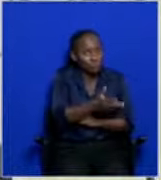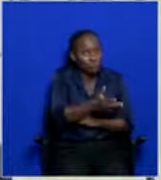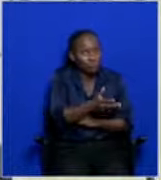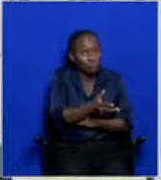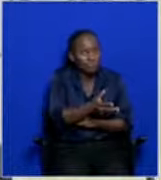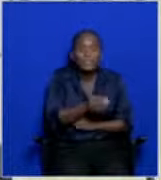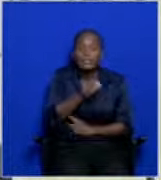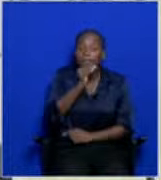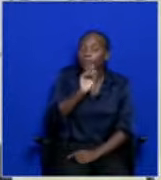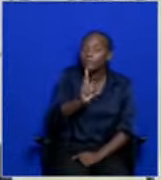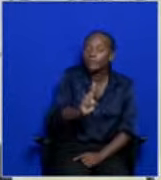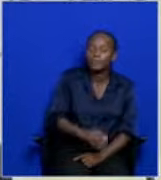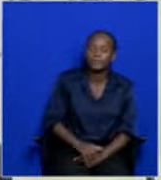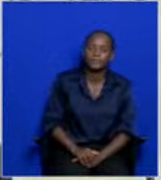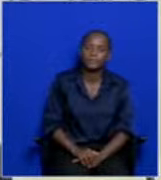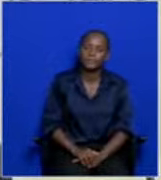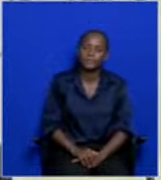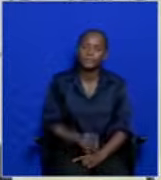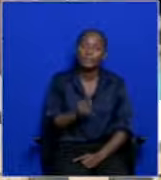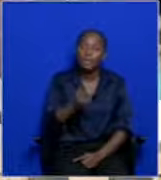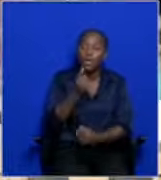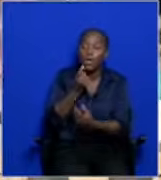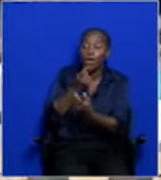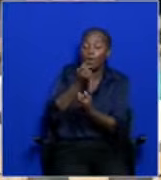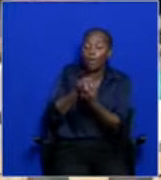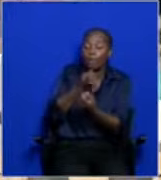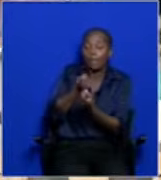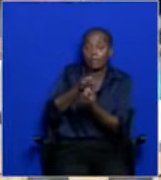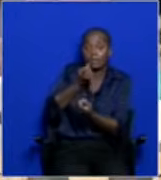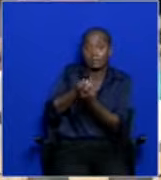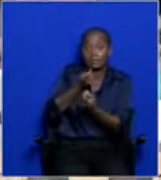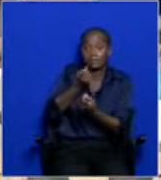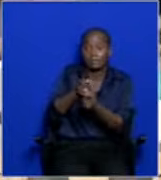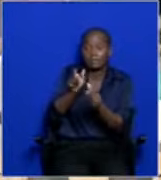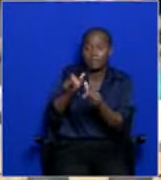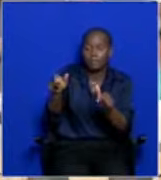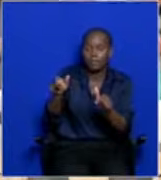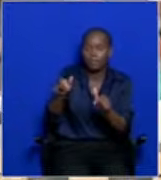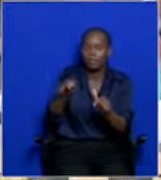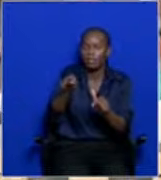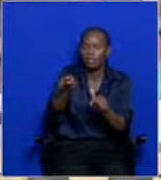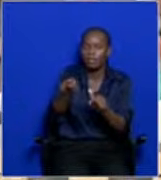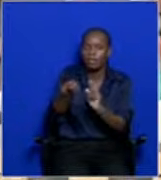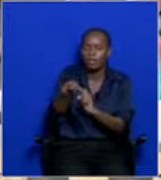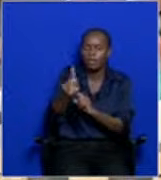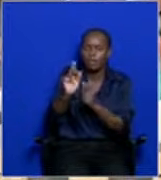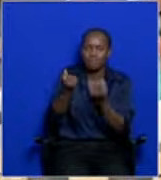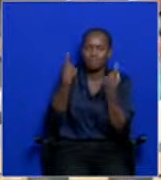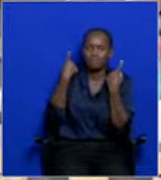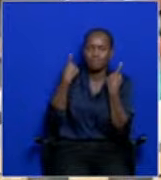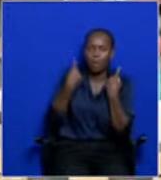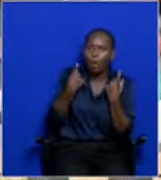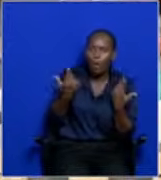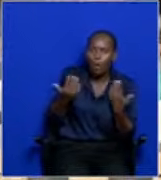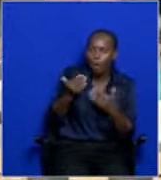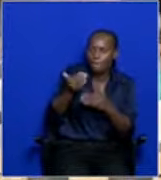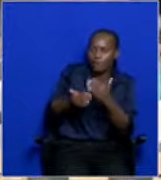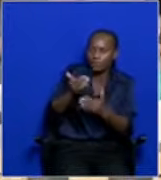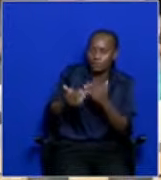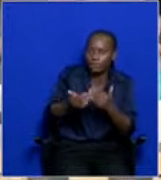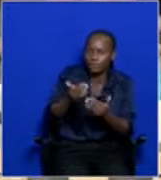these complaints are based on not knowing or understanding the processes of at